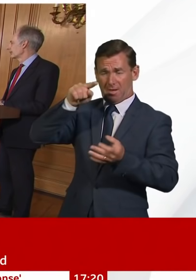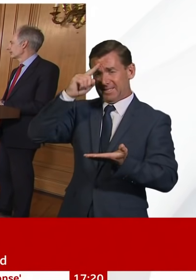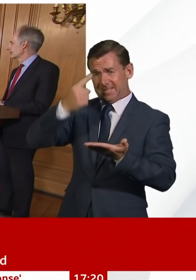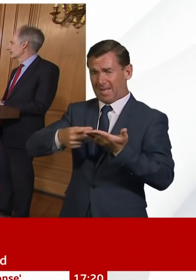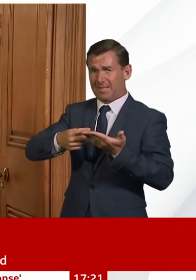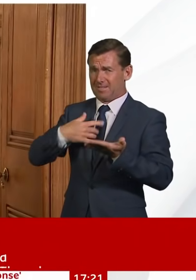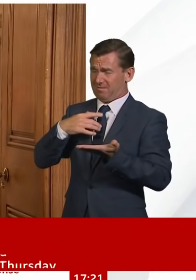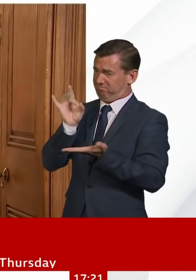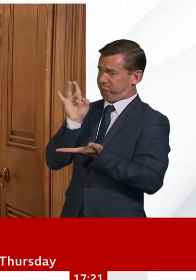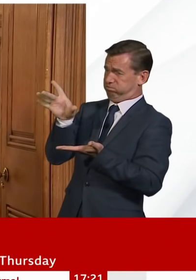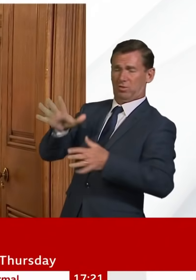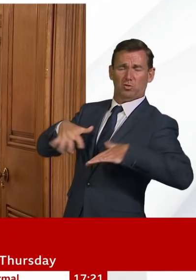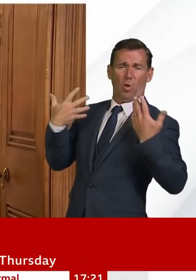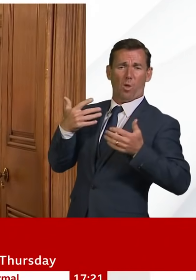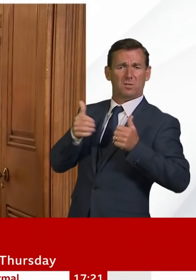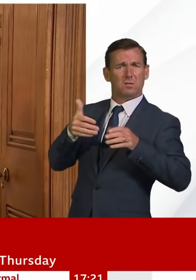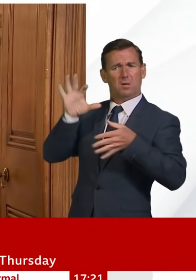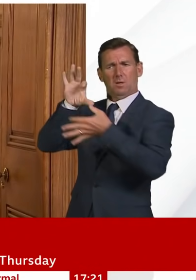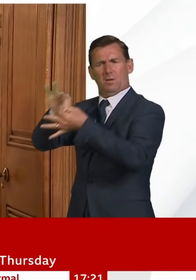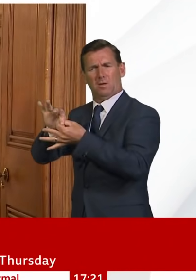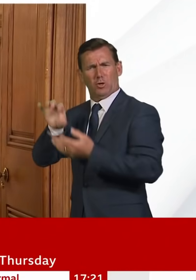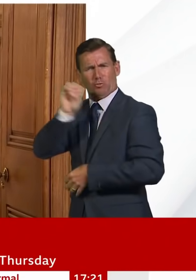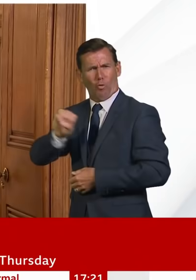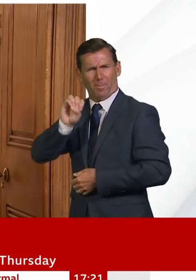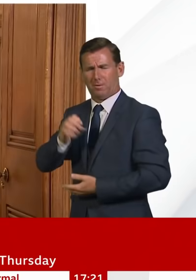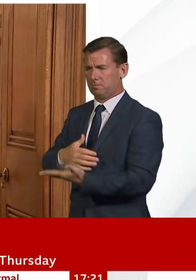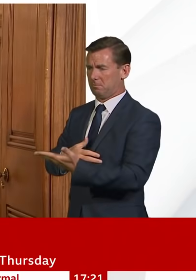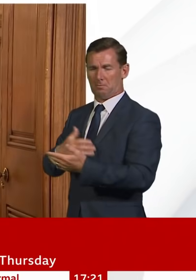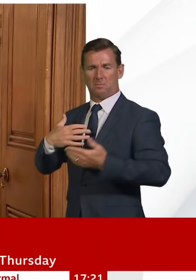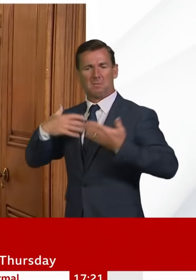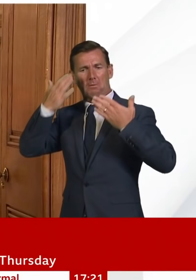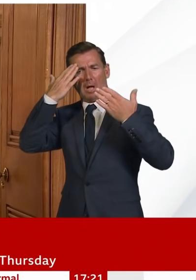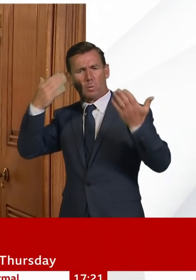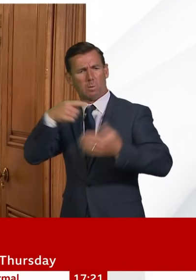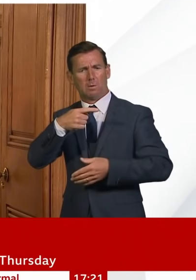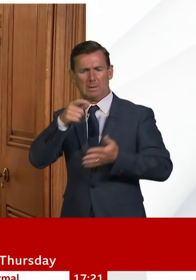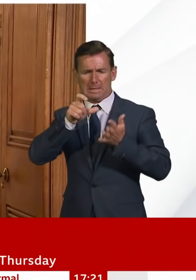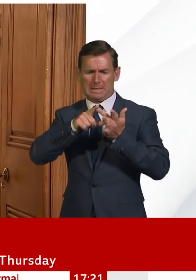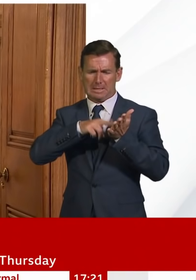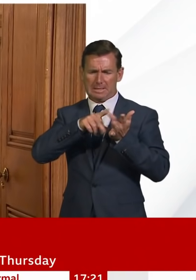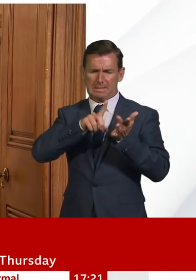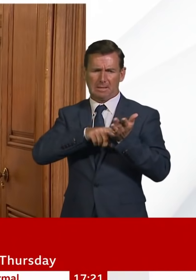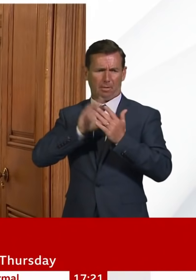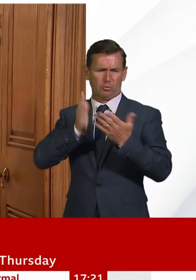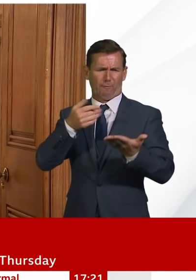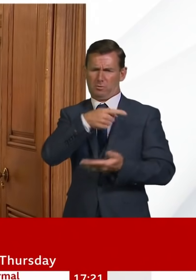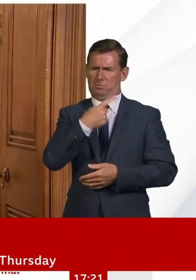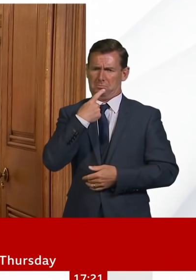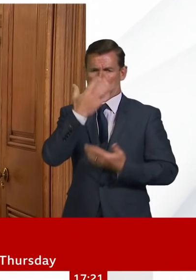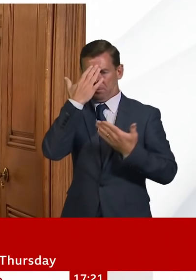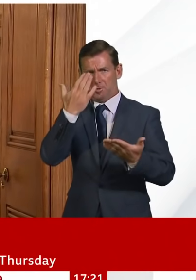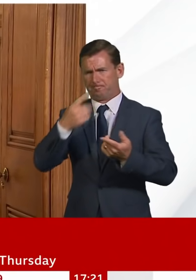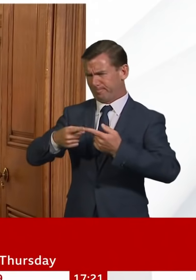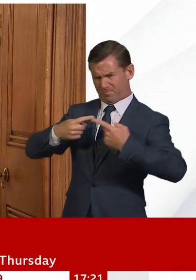that exchange, but I have spoken to the Foreign Secretary, and as far as I'm aware, there was no political decision not